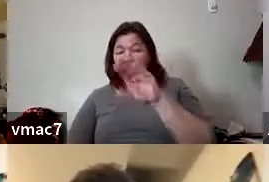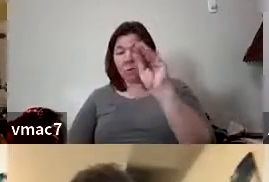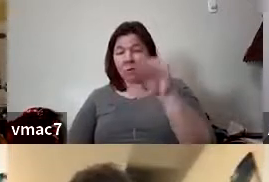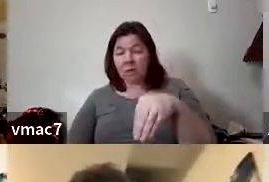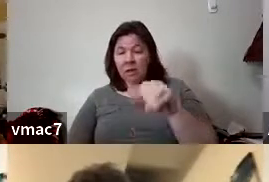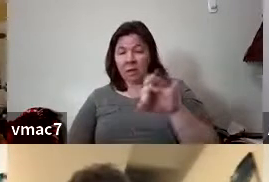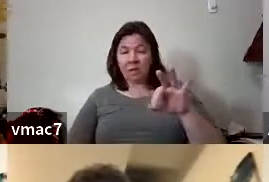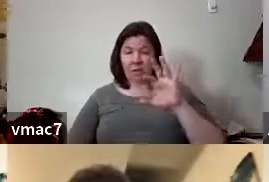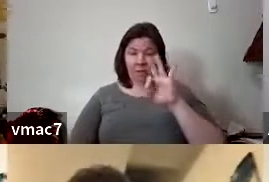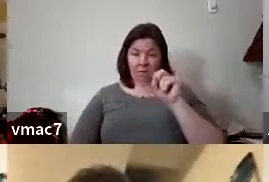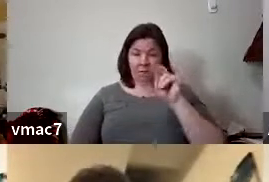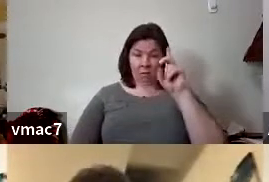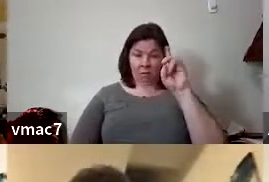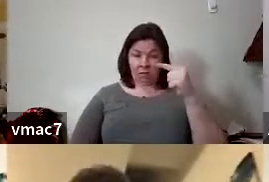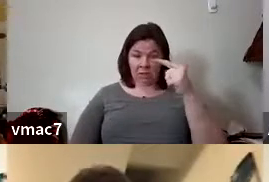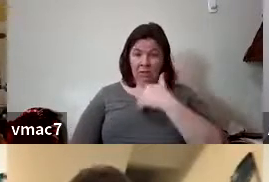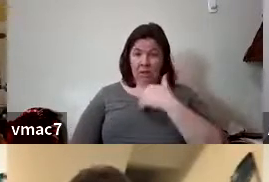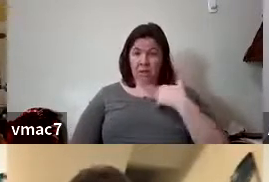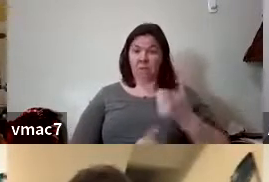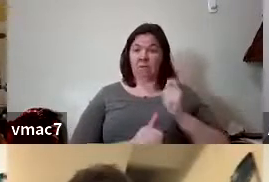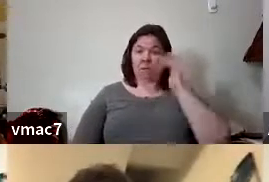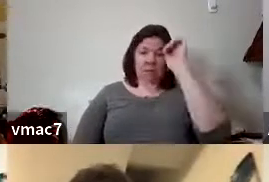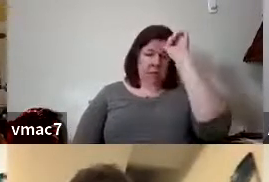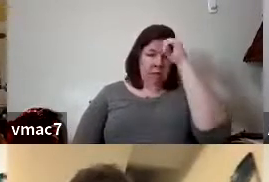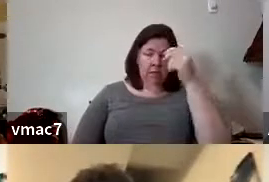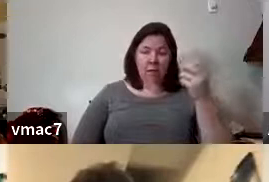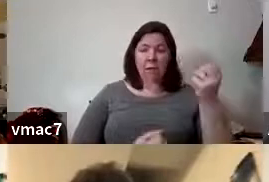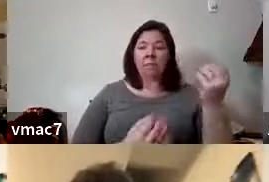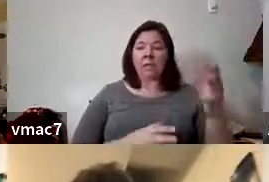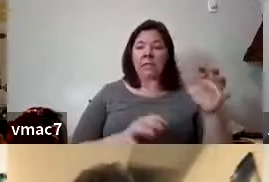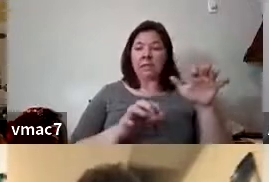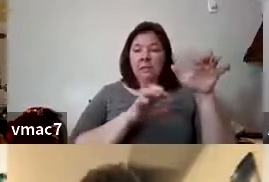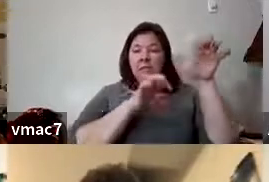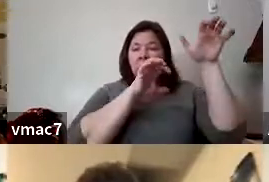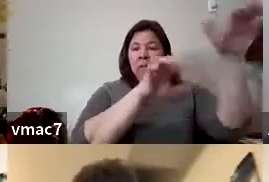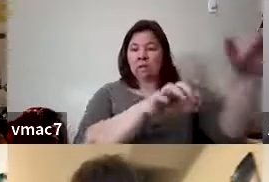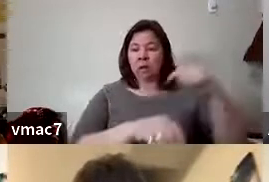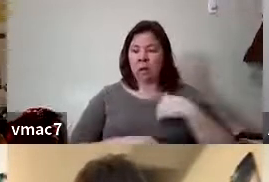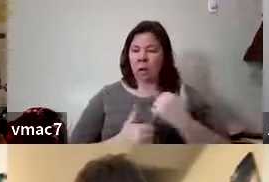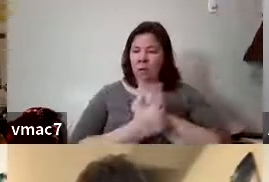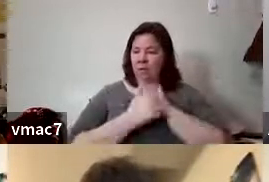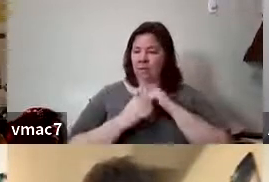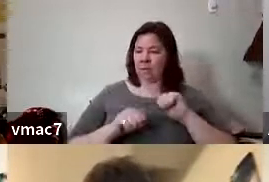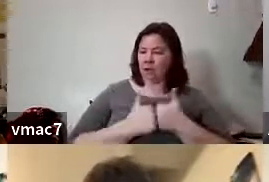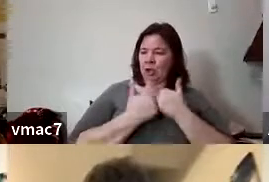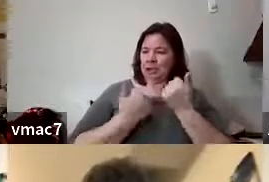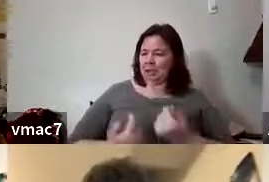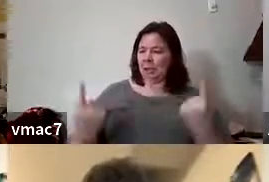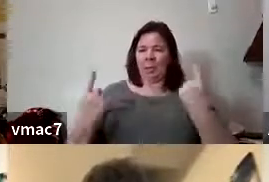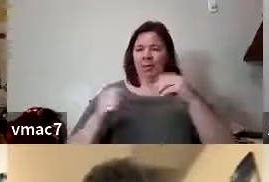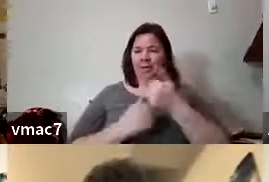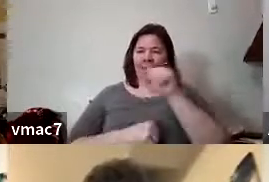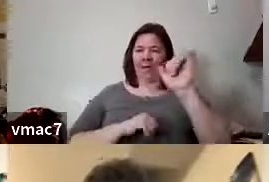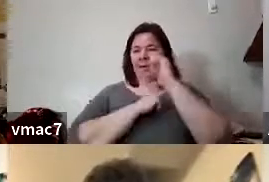the founding members come from India. Now, I'd love to challenge everyone in every country.